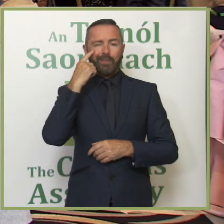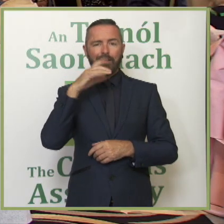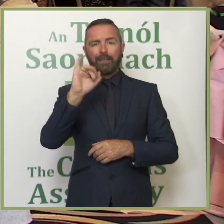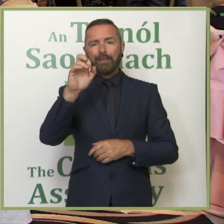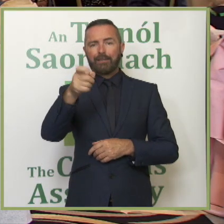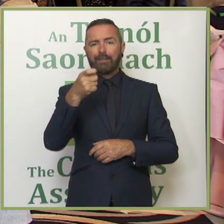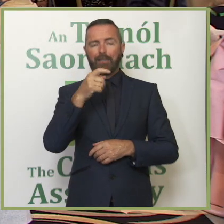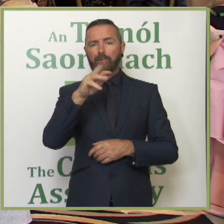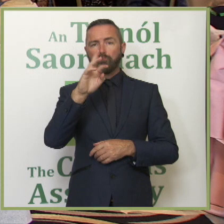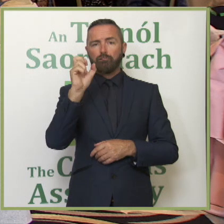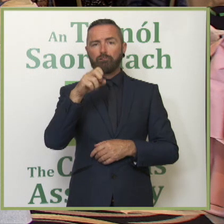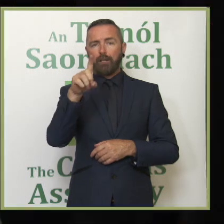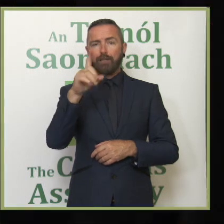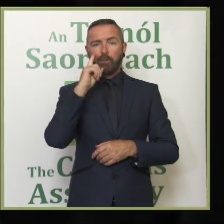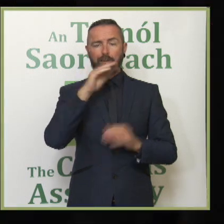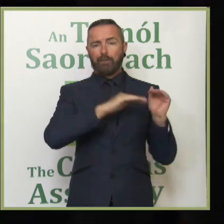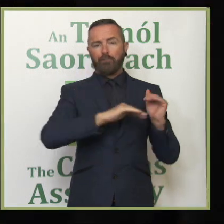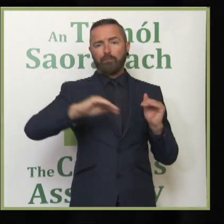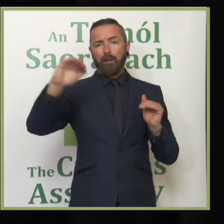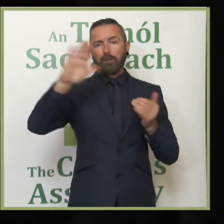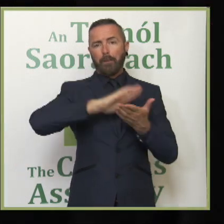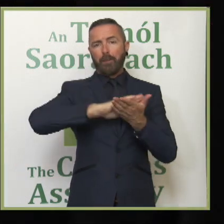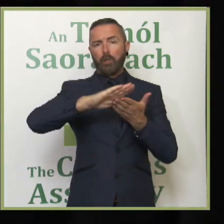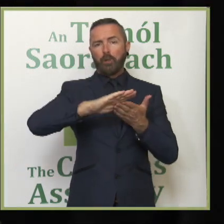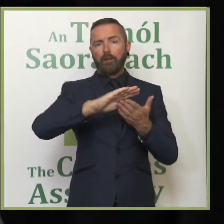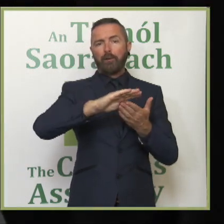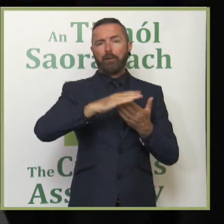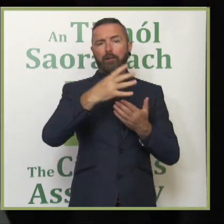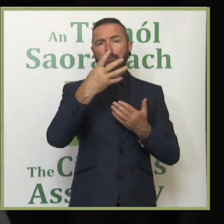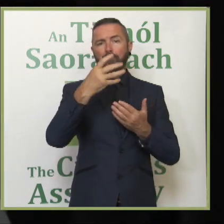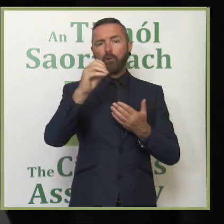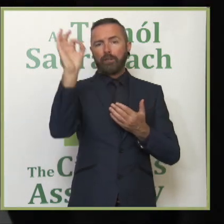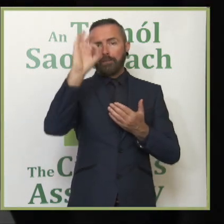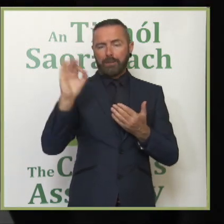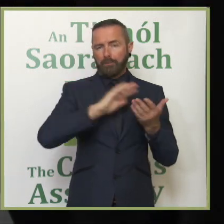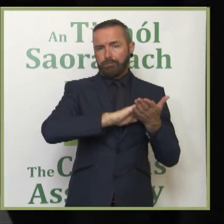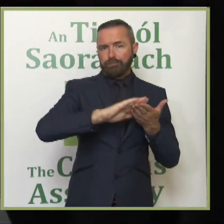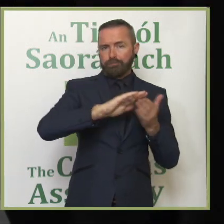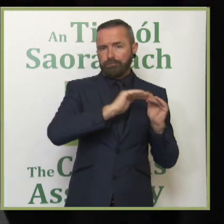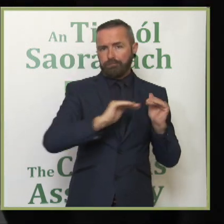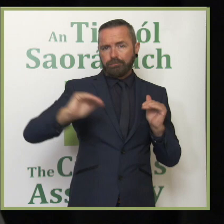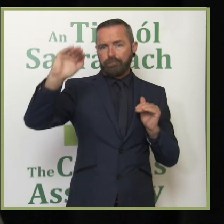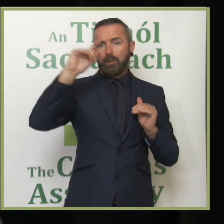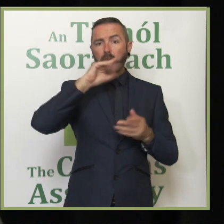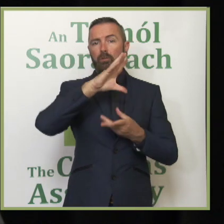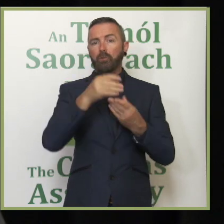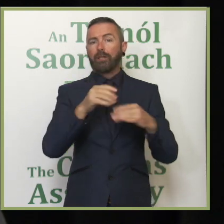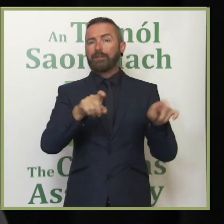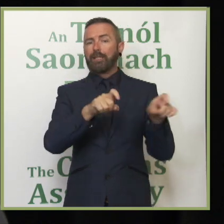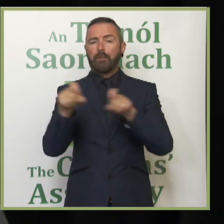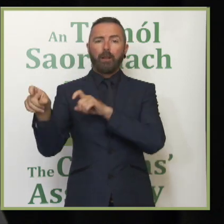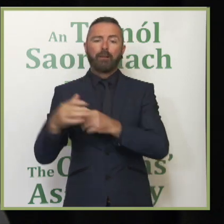of cocaine, we see that it's risen 40% above the baseline year of 2010, while the price remains relatively